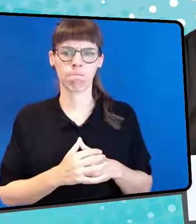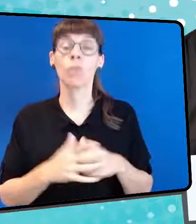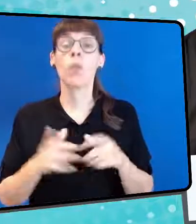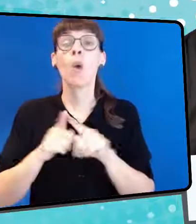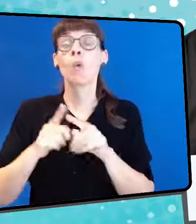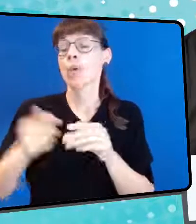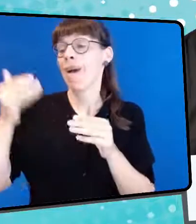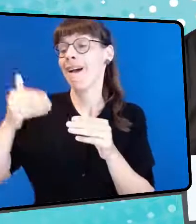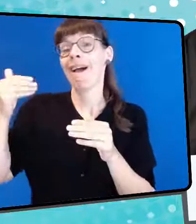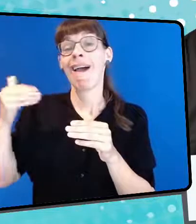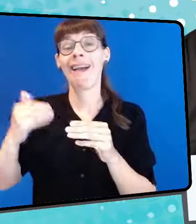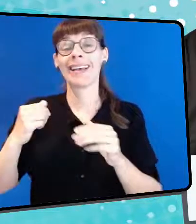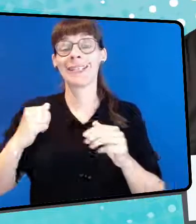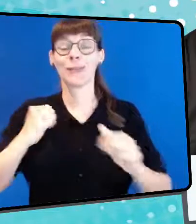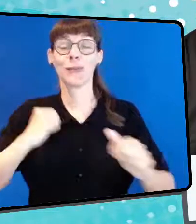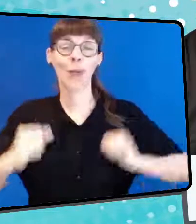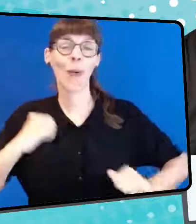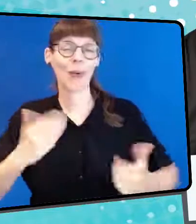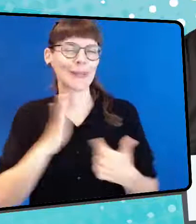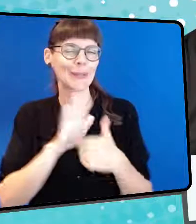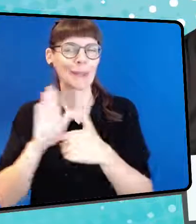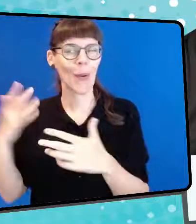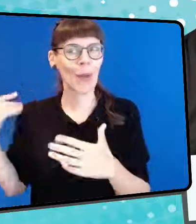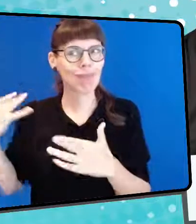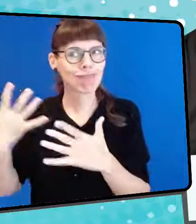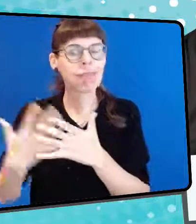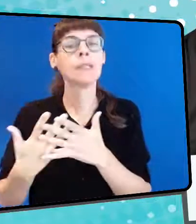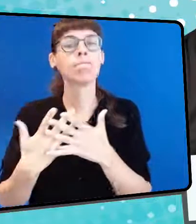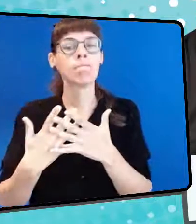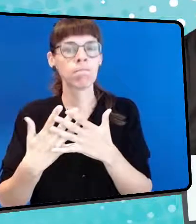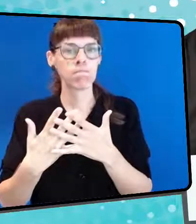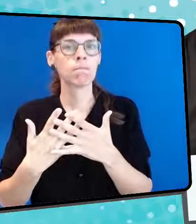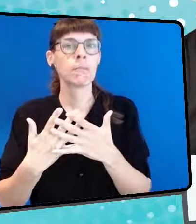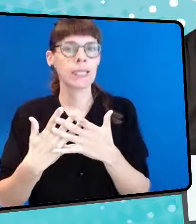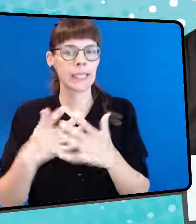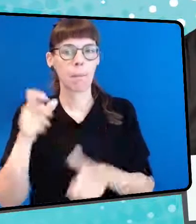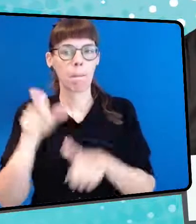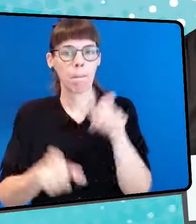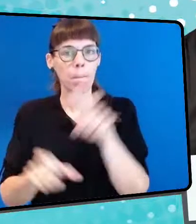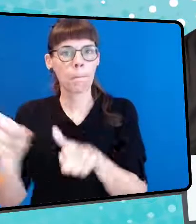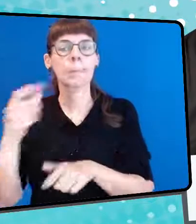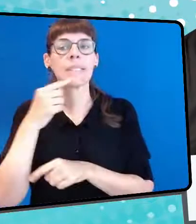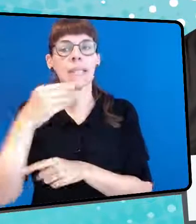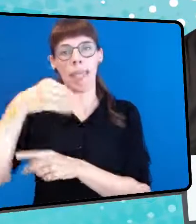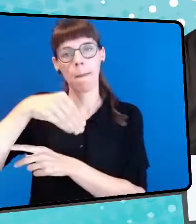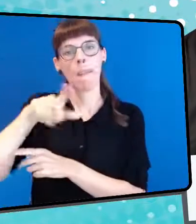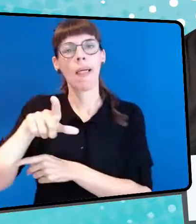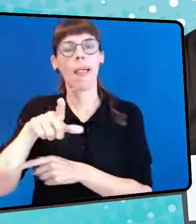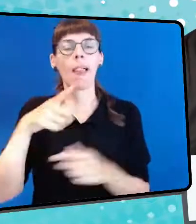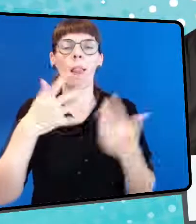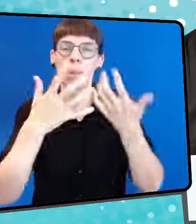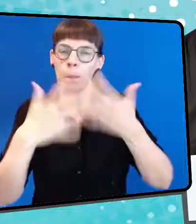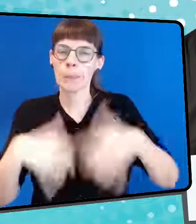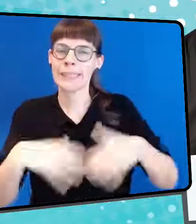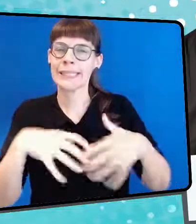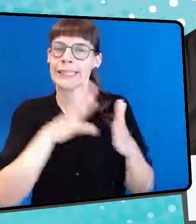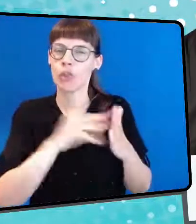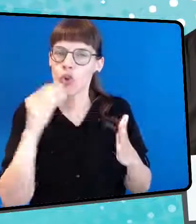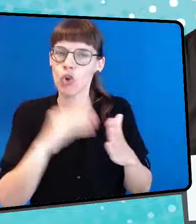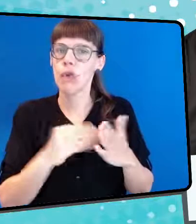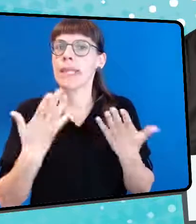few people have been stretching over, I guess, the machine learning element now more going into production